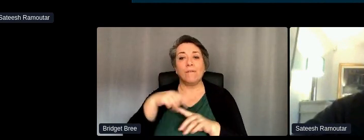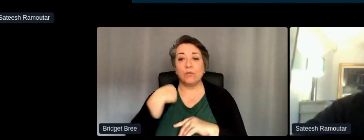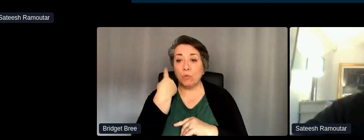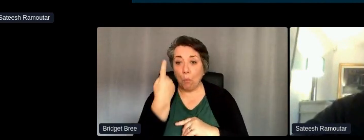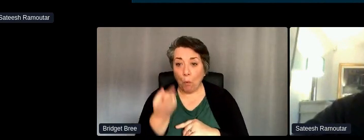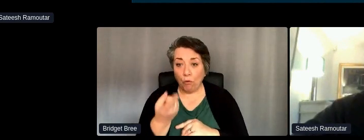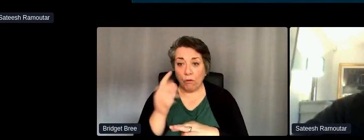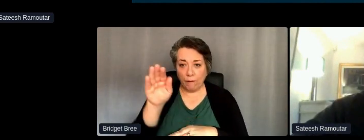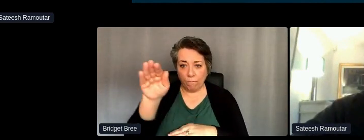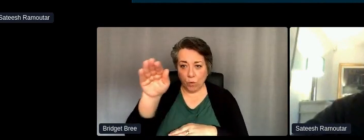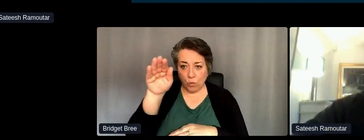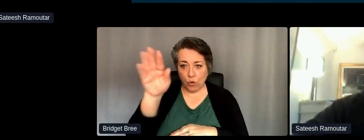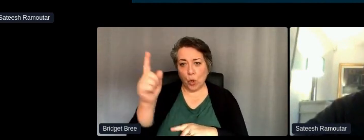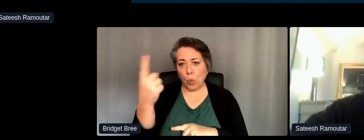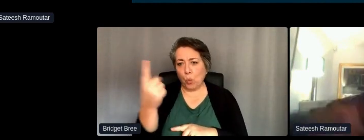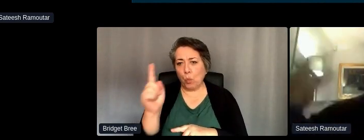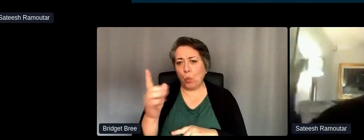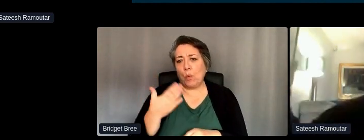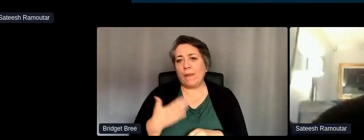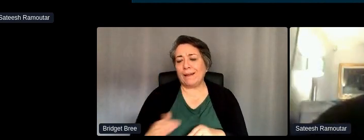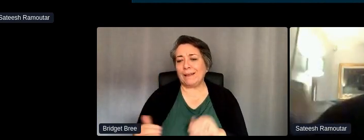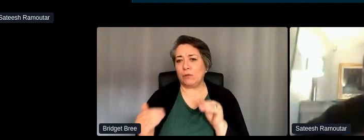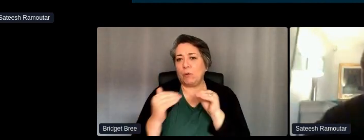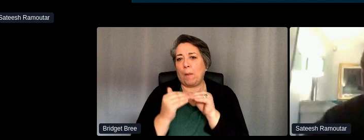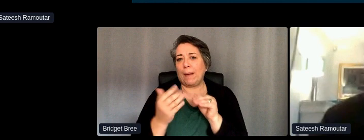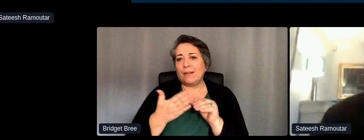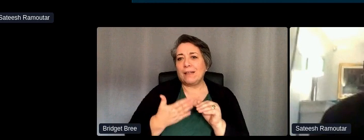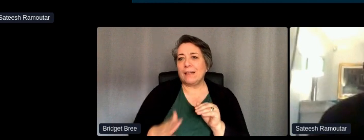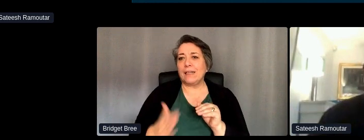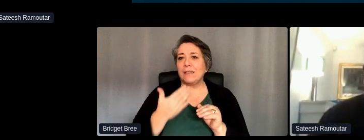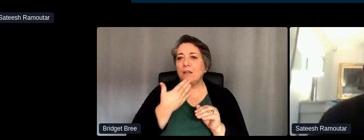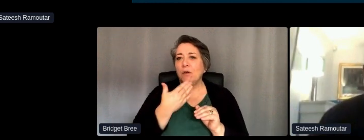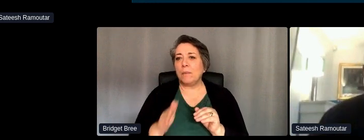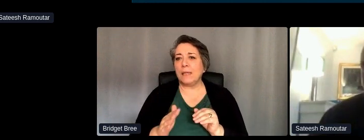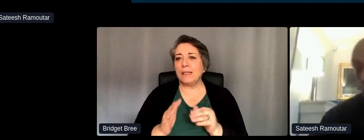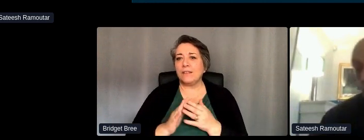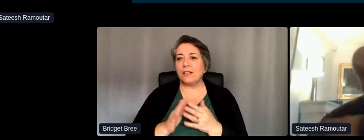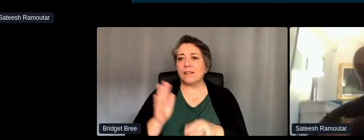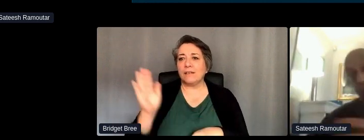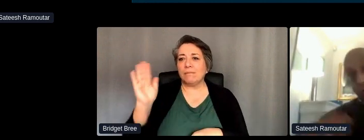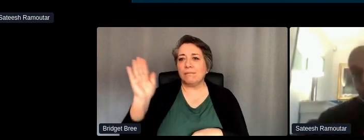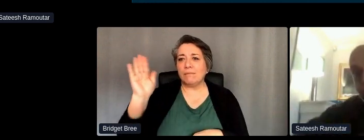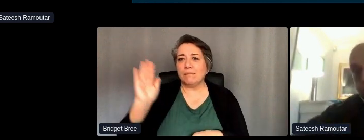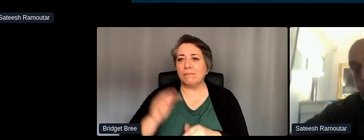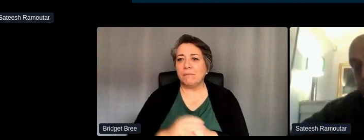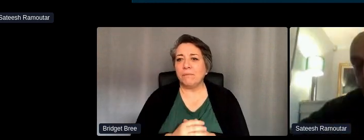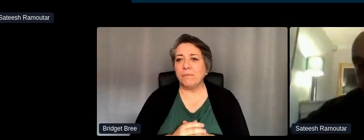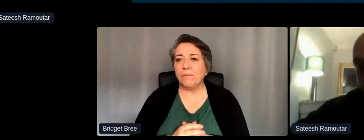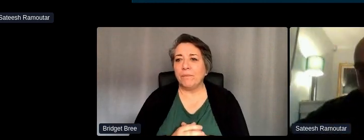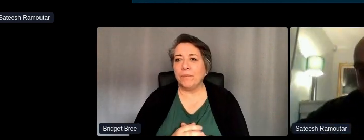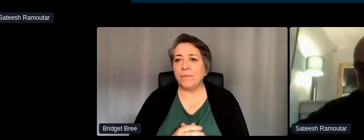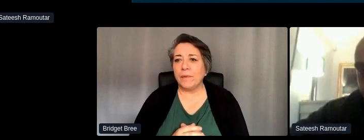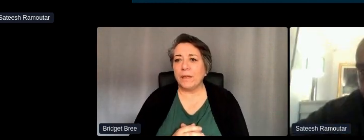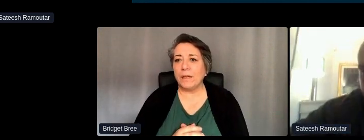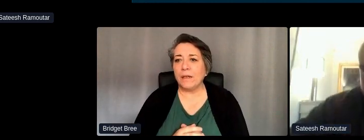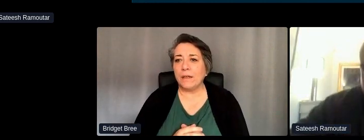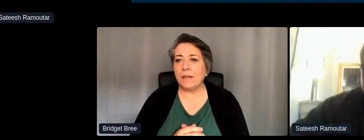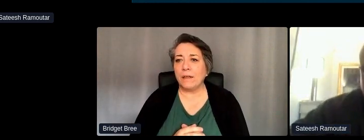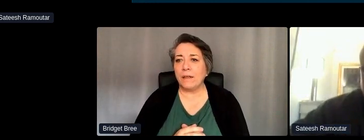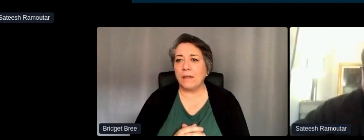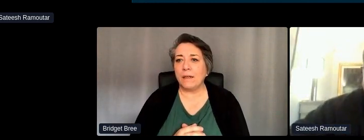user interface. Please just either shout up and get on the call or put some comments into the slider.